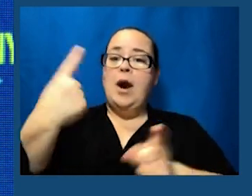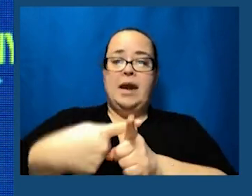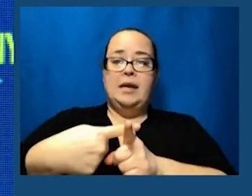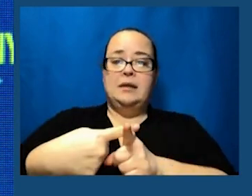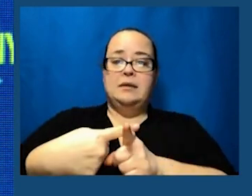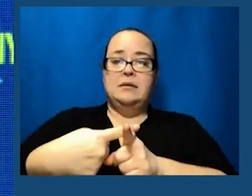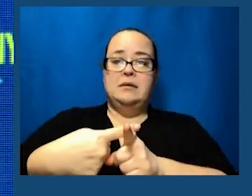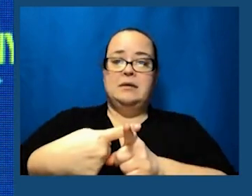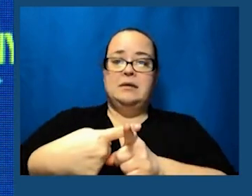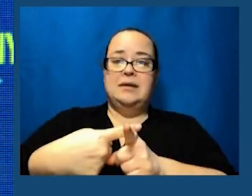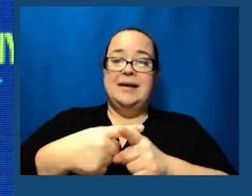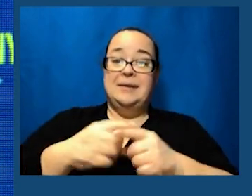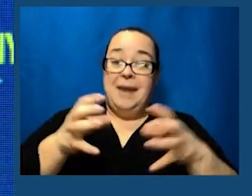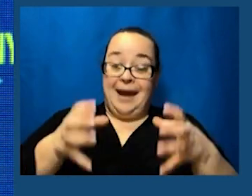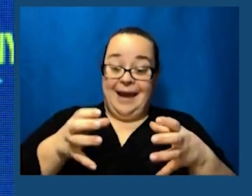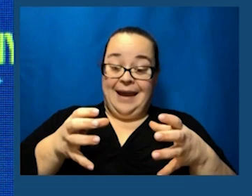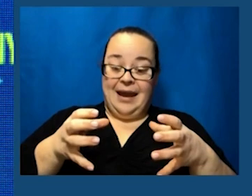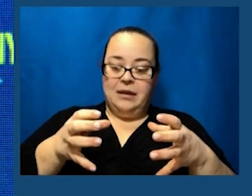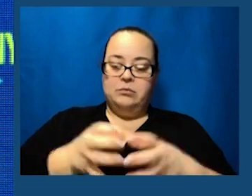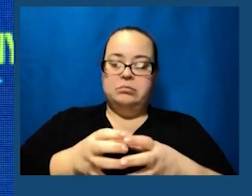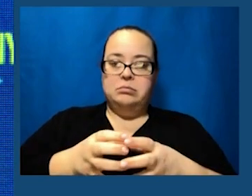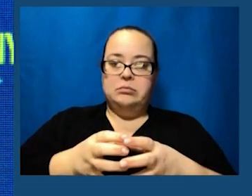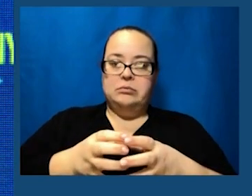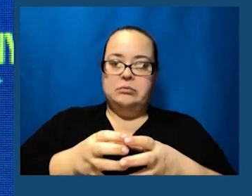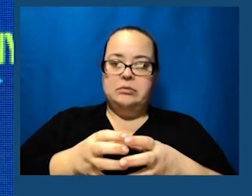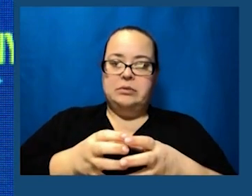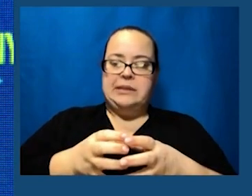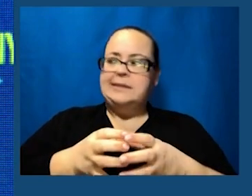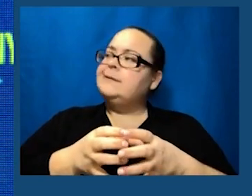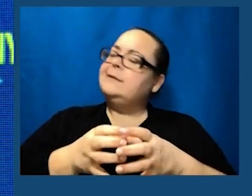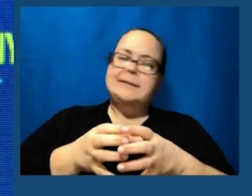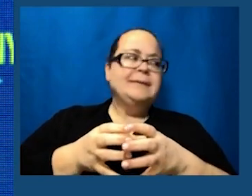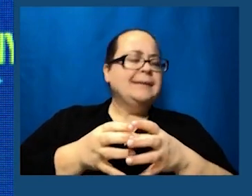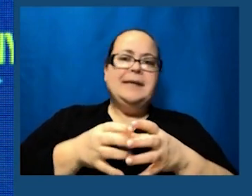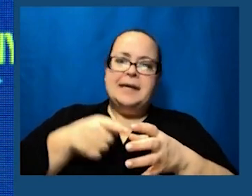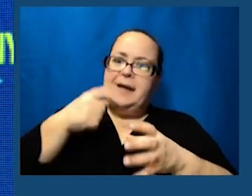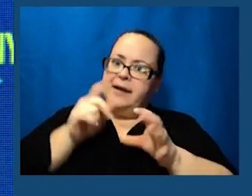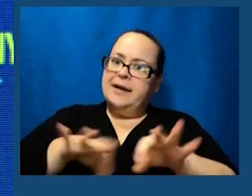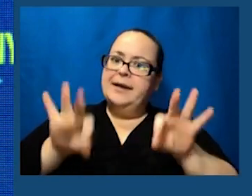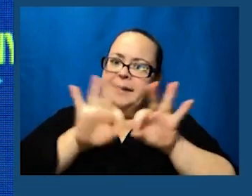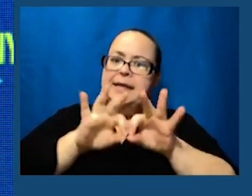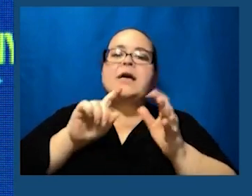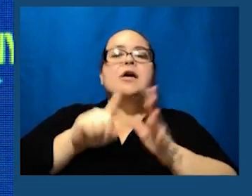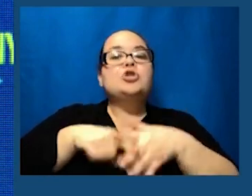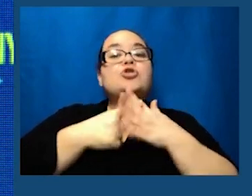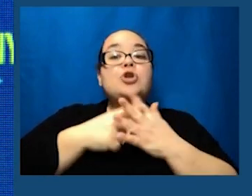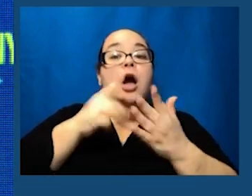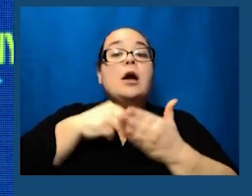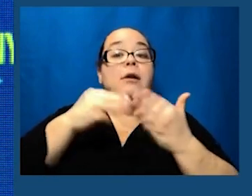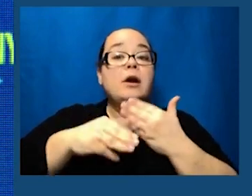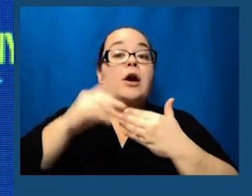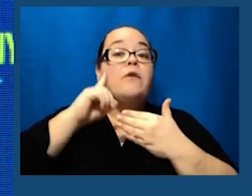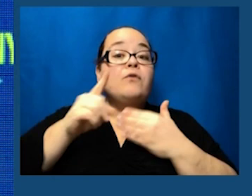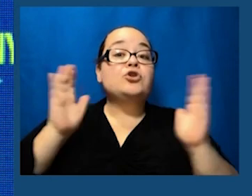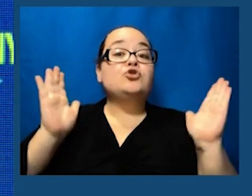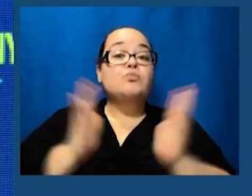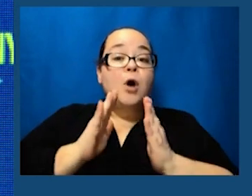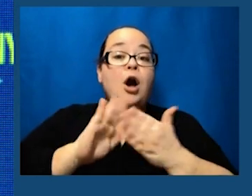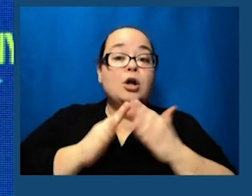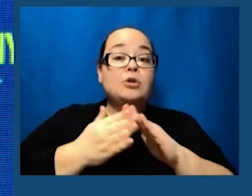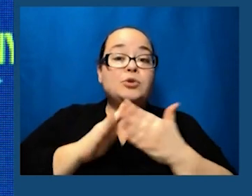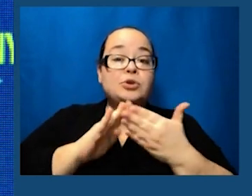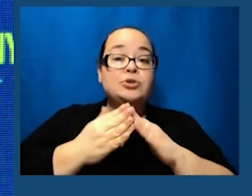it has character, and just needs a little extra love sometimes. So I said, let's start a program for smaller communities called New York Forward, and